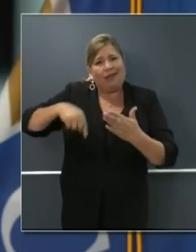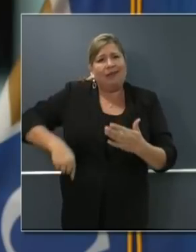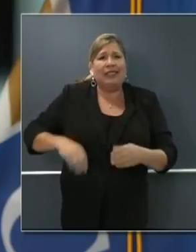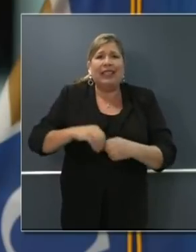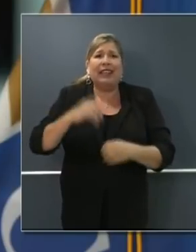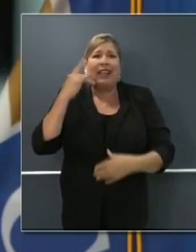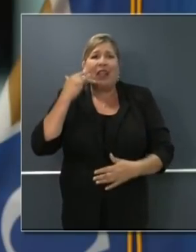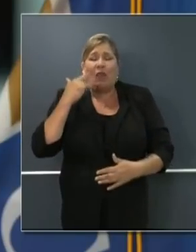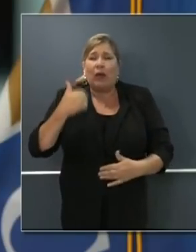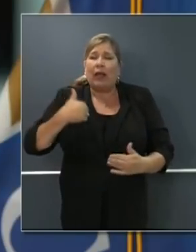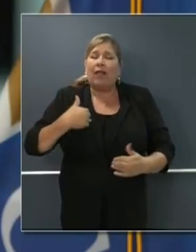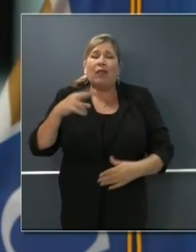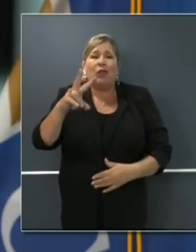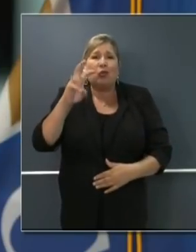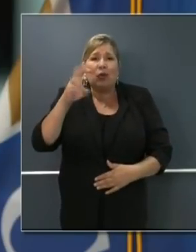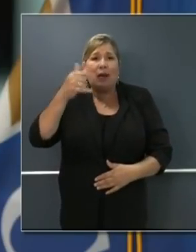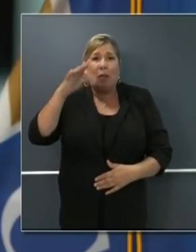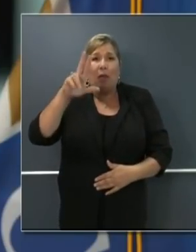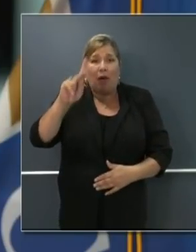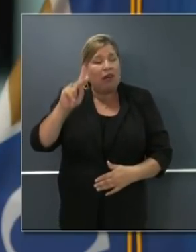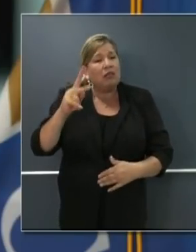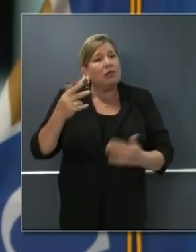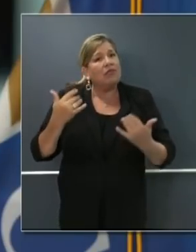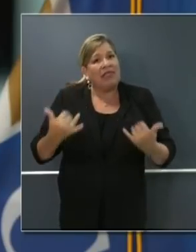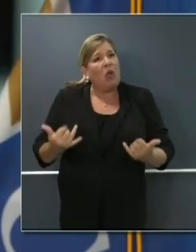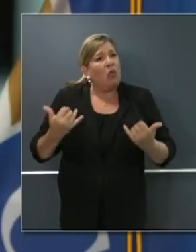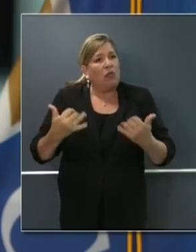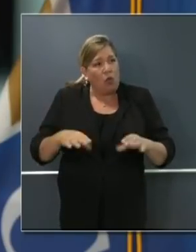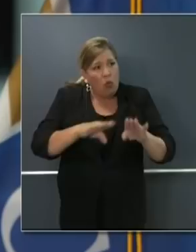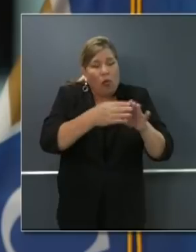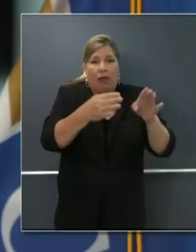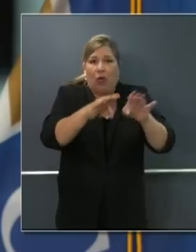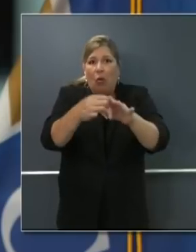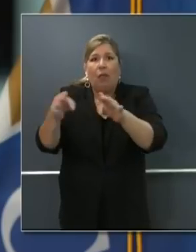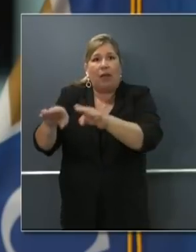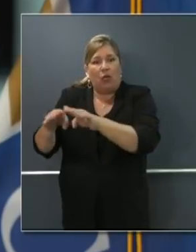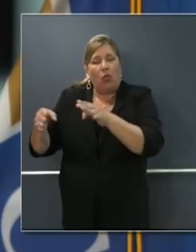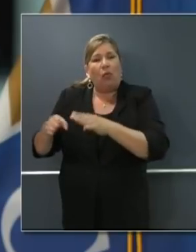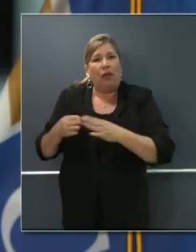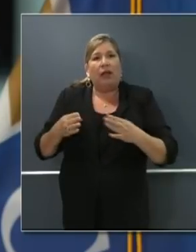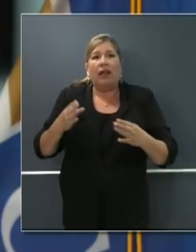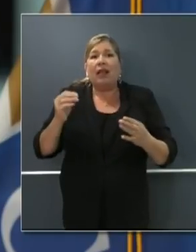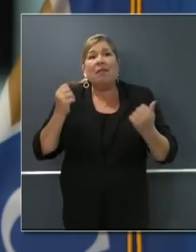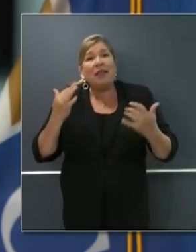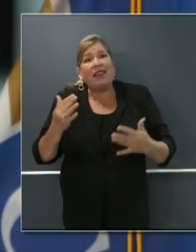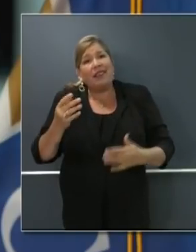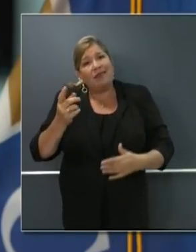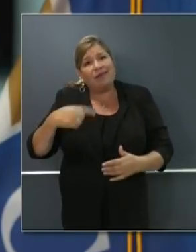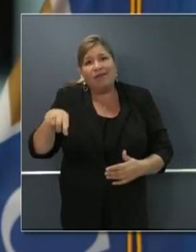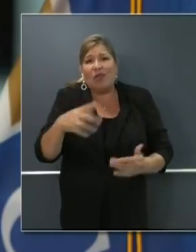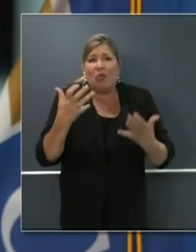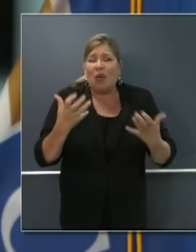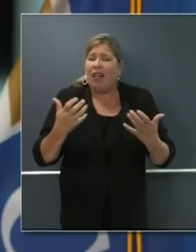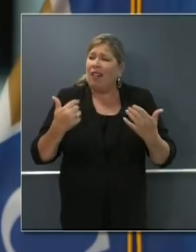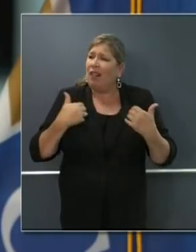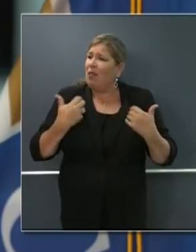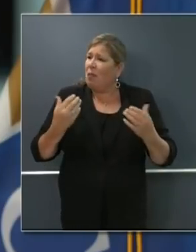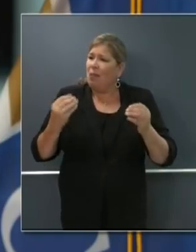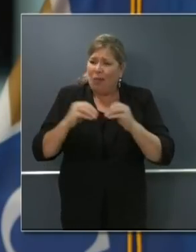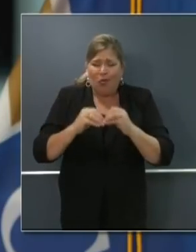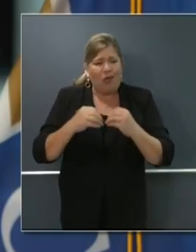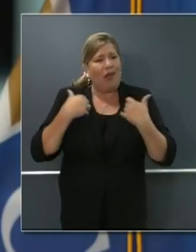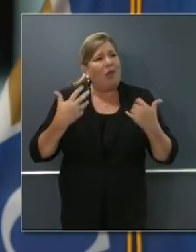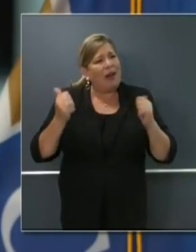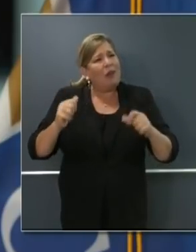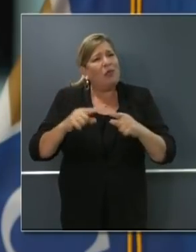recognizes, with its 200 parks that are still open in the state of California, that there's a real need and desire to have more points of